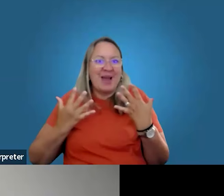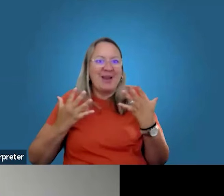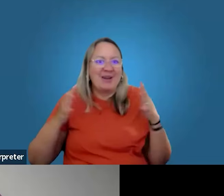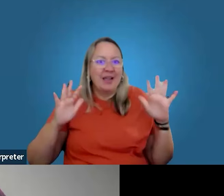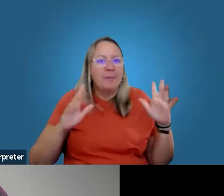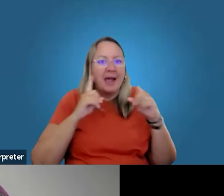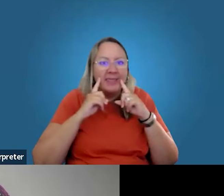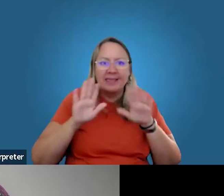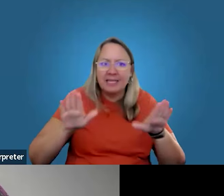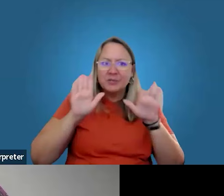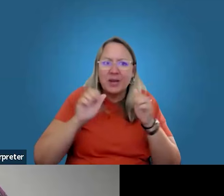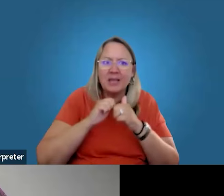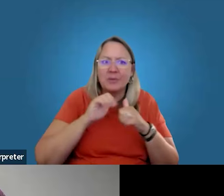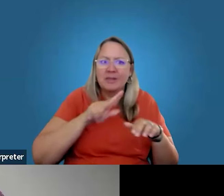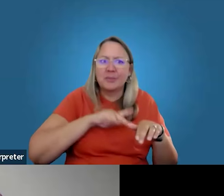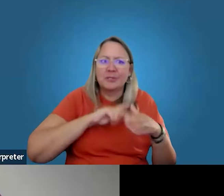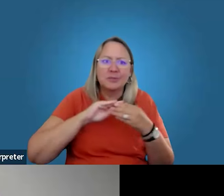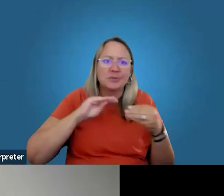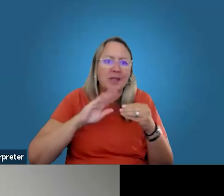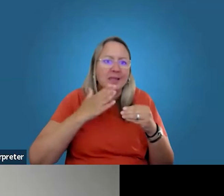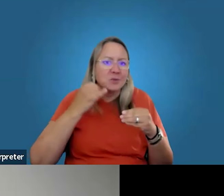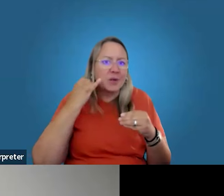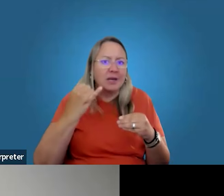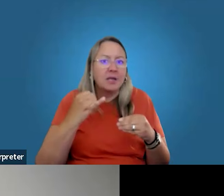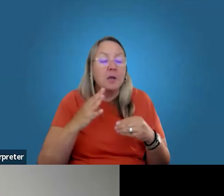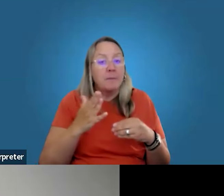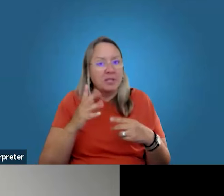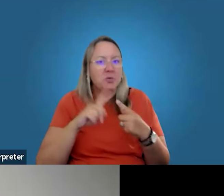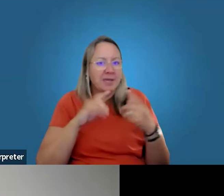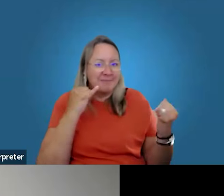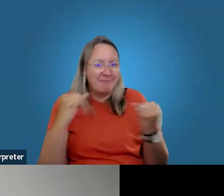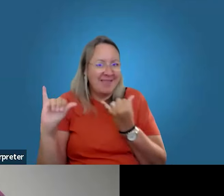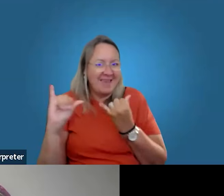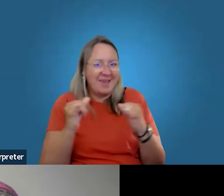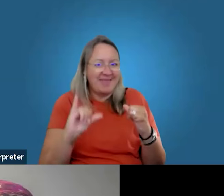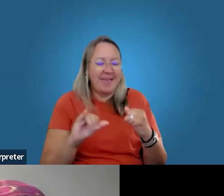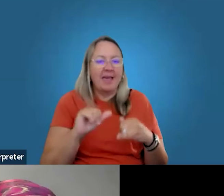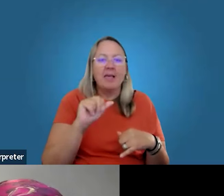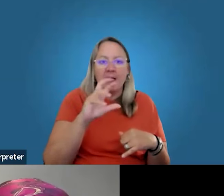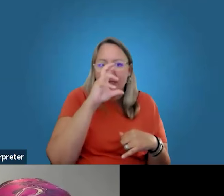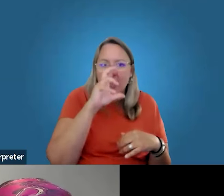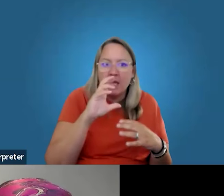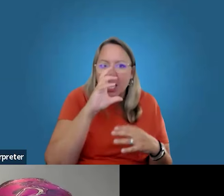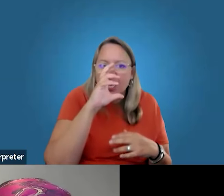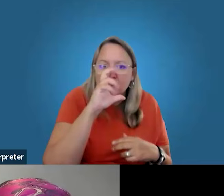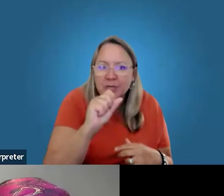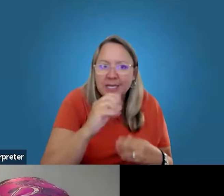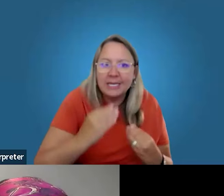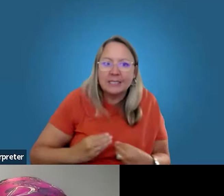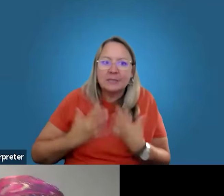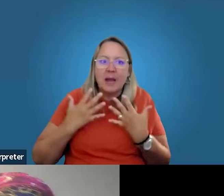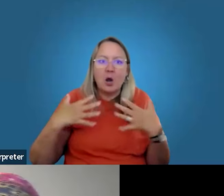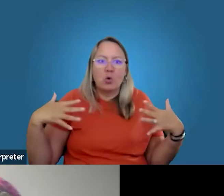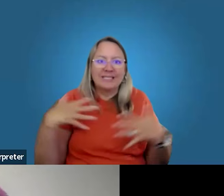what you've done with a personal story. It's brilliant. But I think, that's where you can play with it. The intrigue, inspire, or